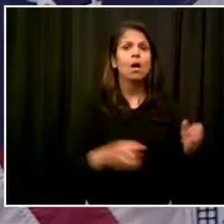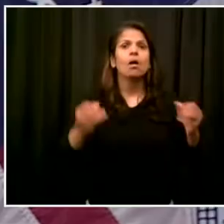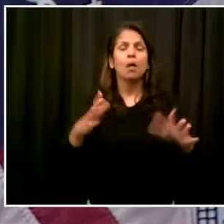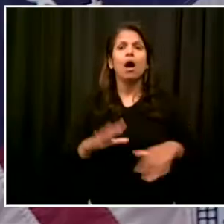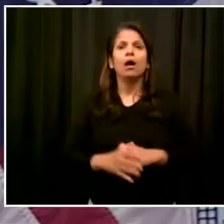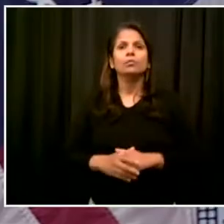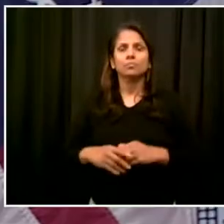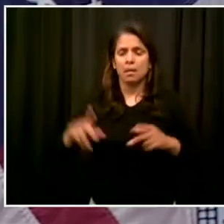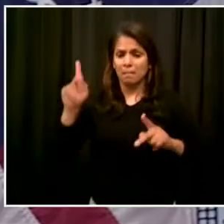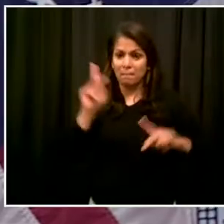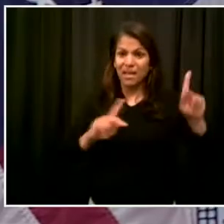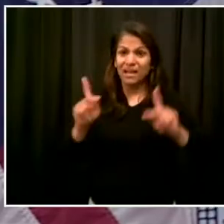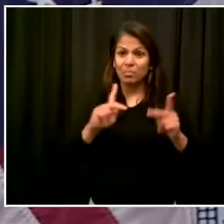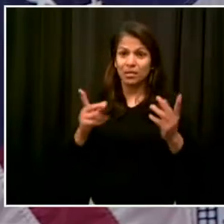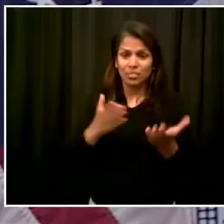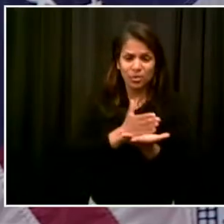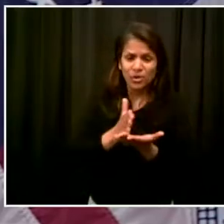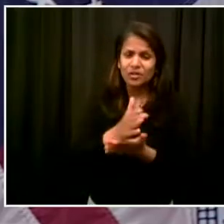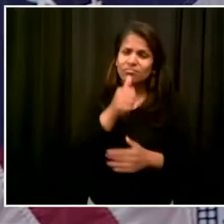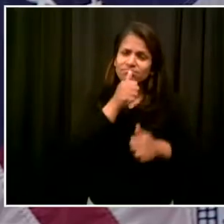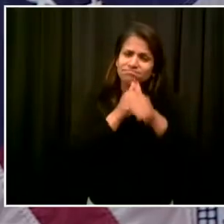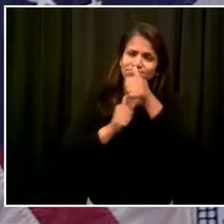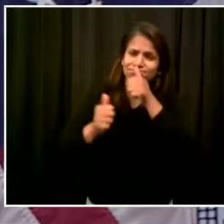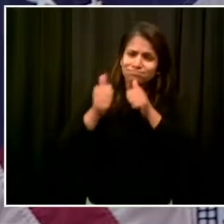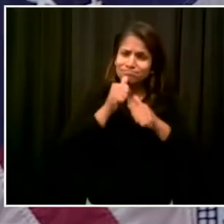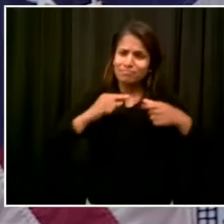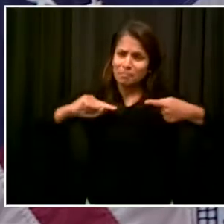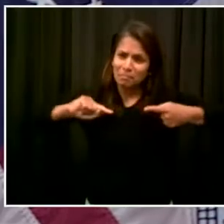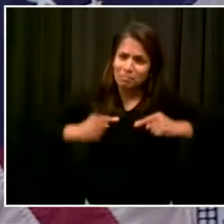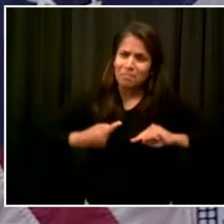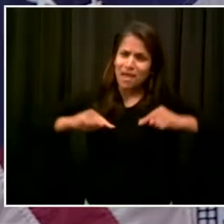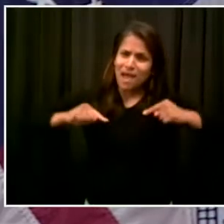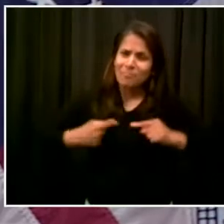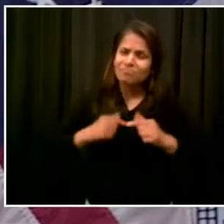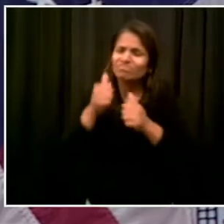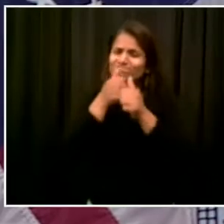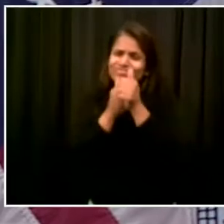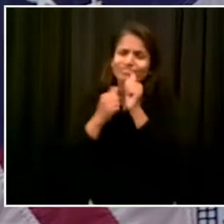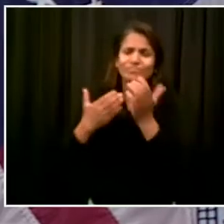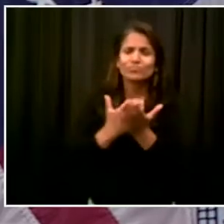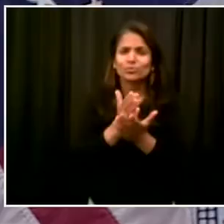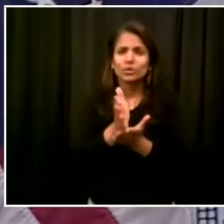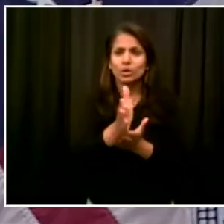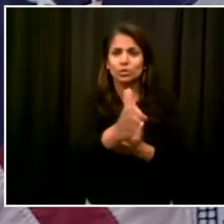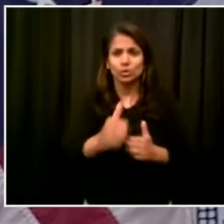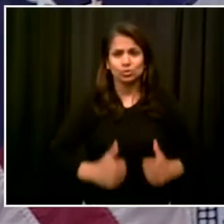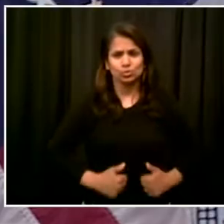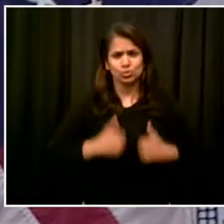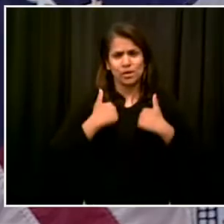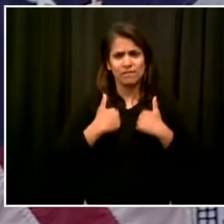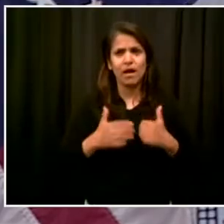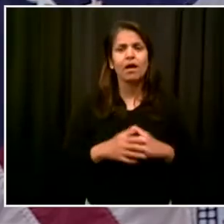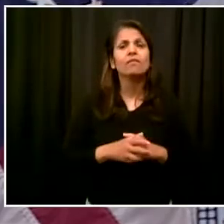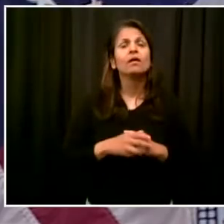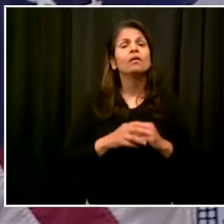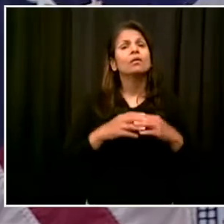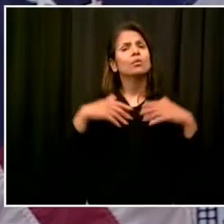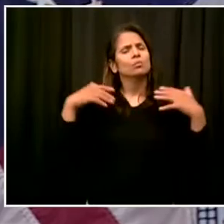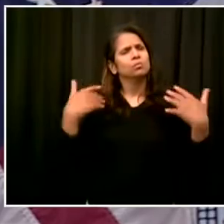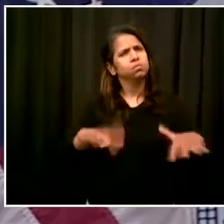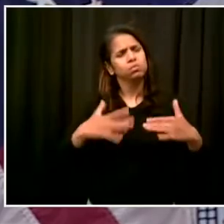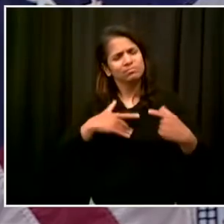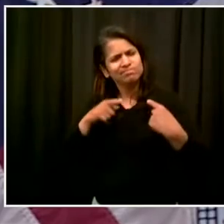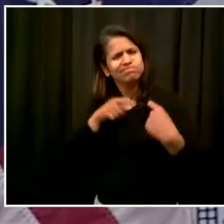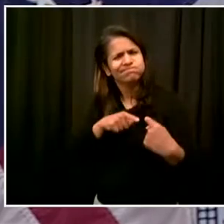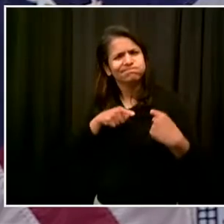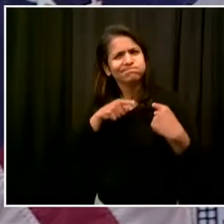crisis, because of all that we have lost to the coronavirus, all we're still struggling through. So we've got a lot we have to deal with, but